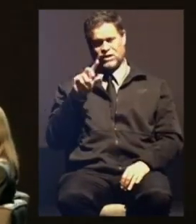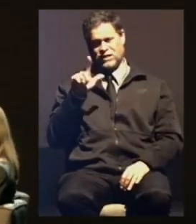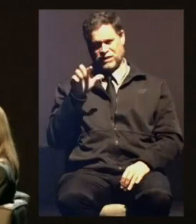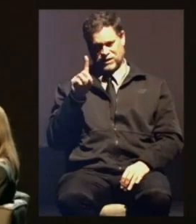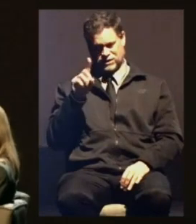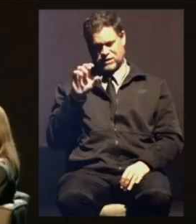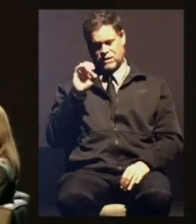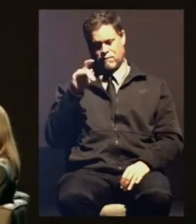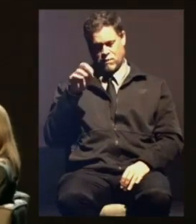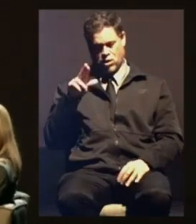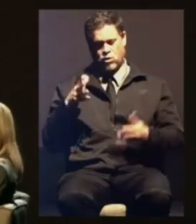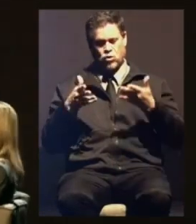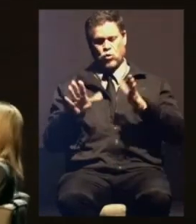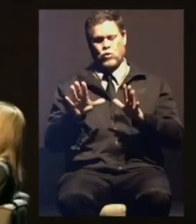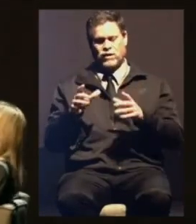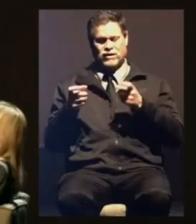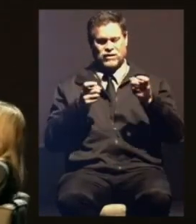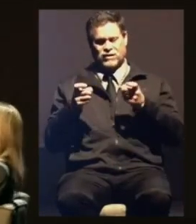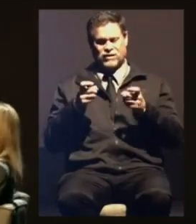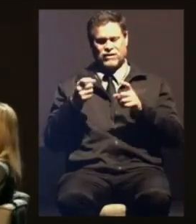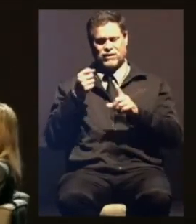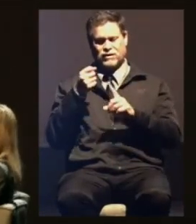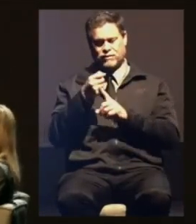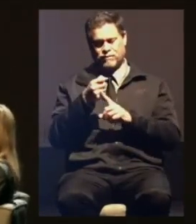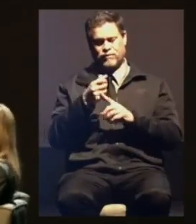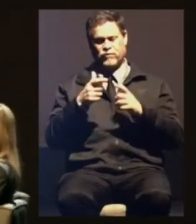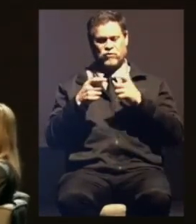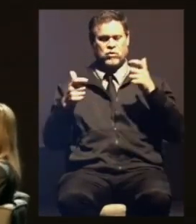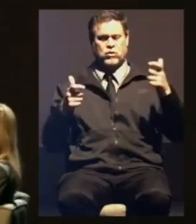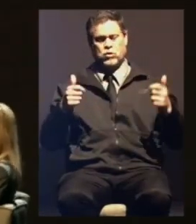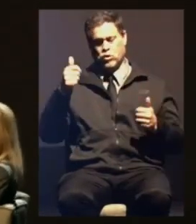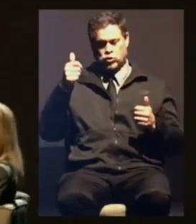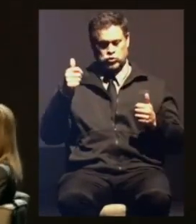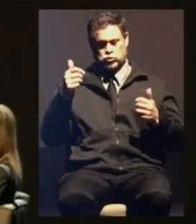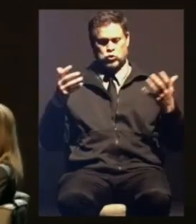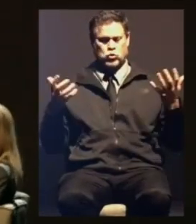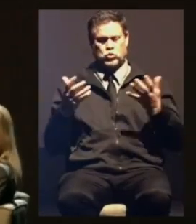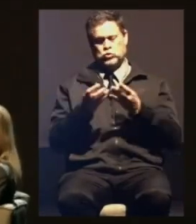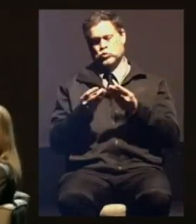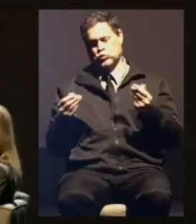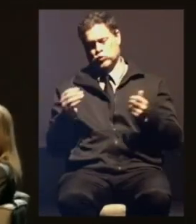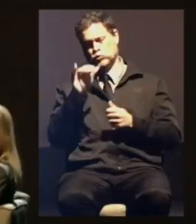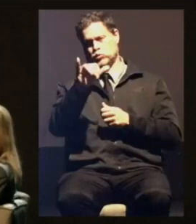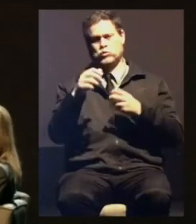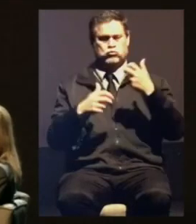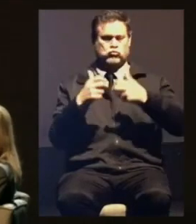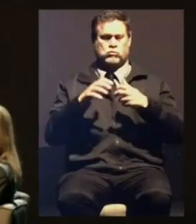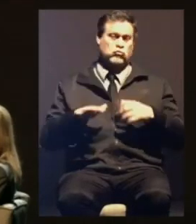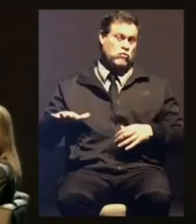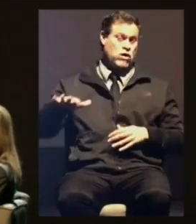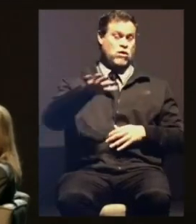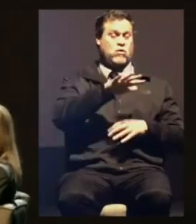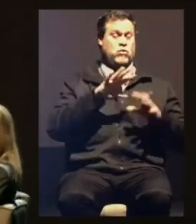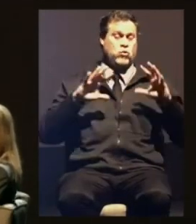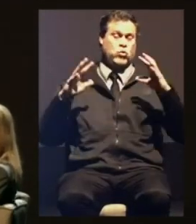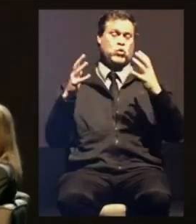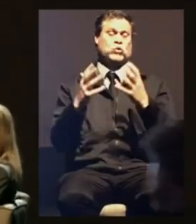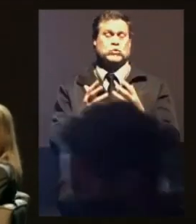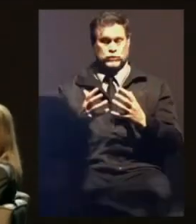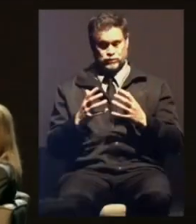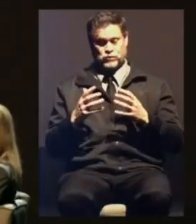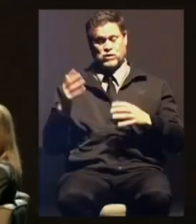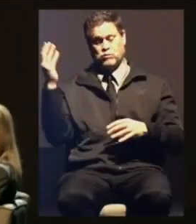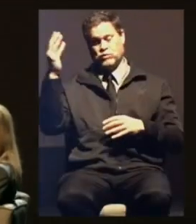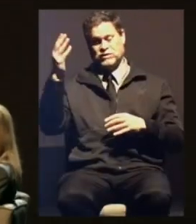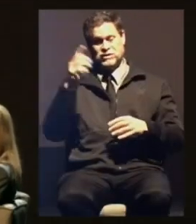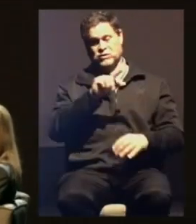with it, and the implications of that for larger solutions to these problems around the world. So we'll have those presentations